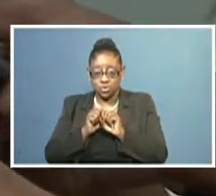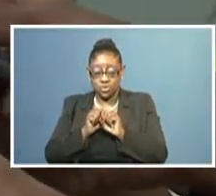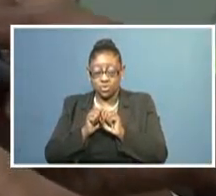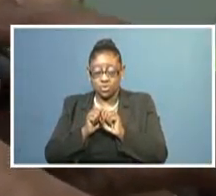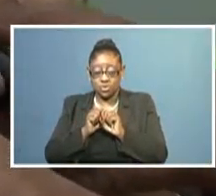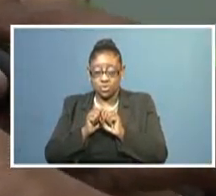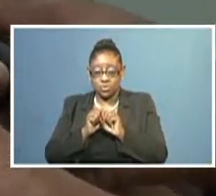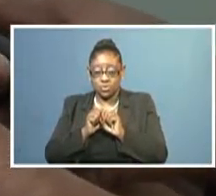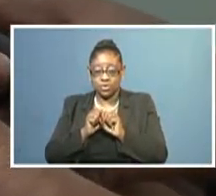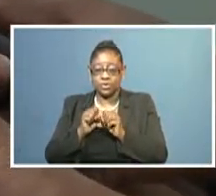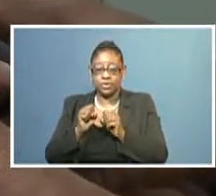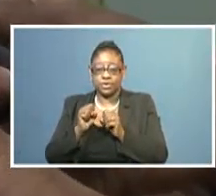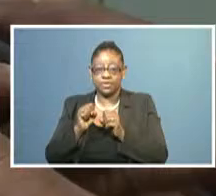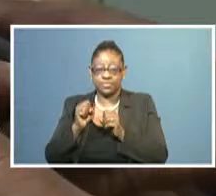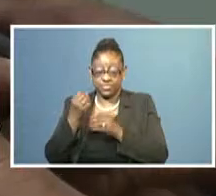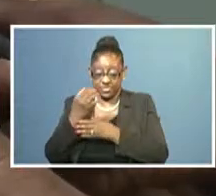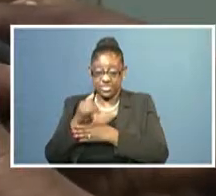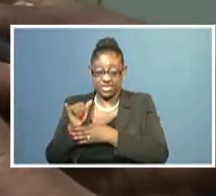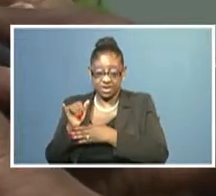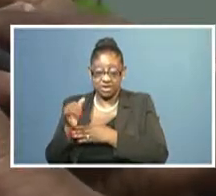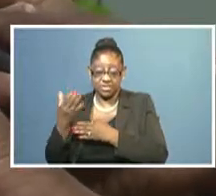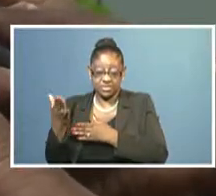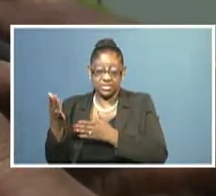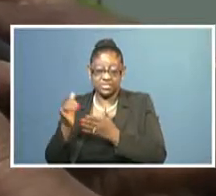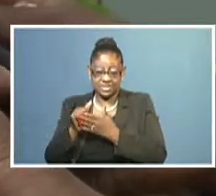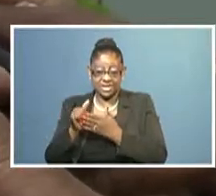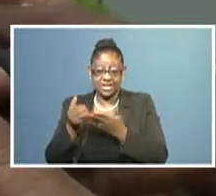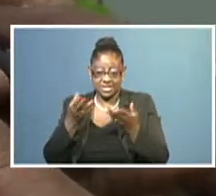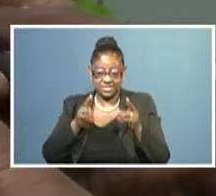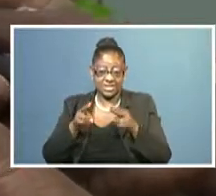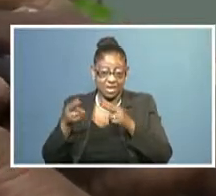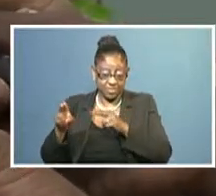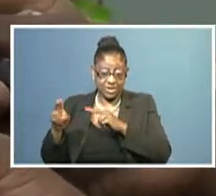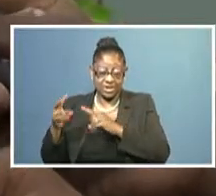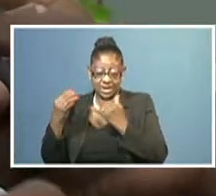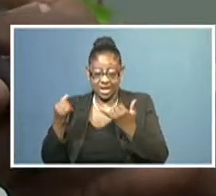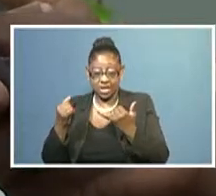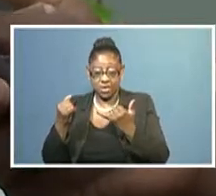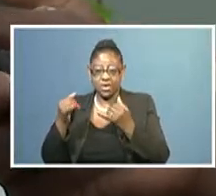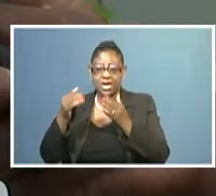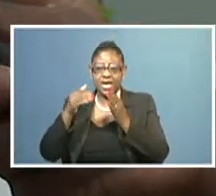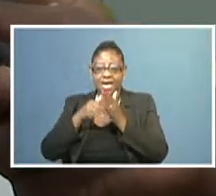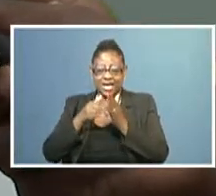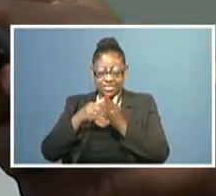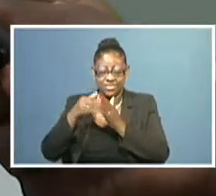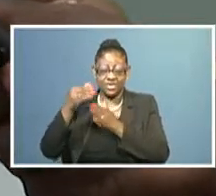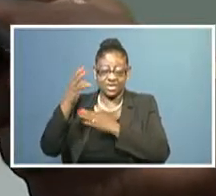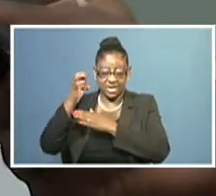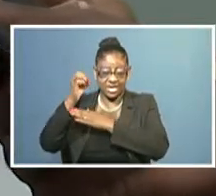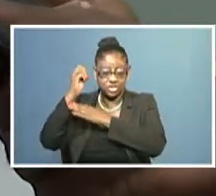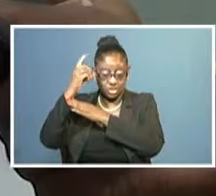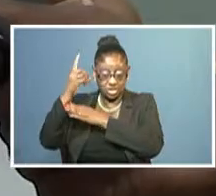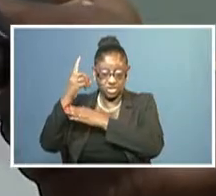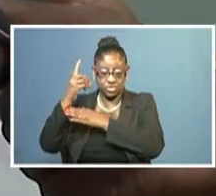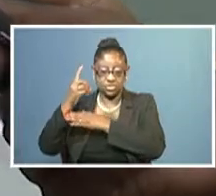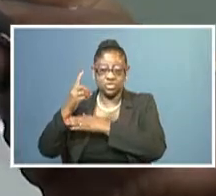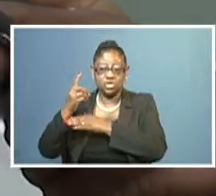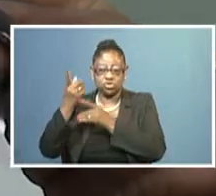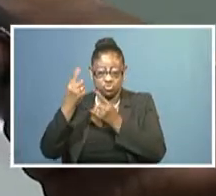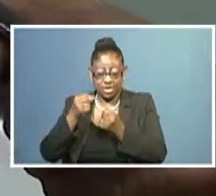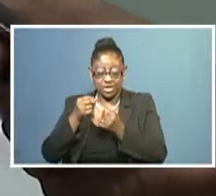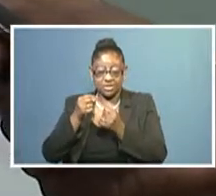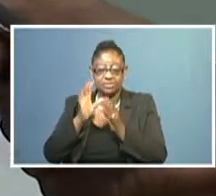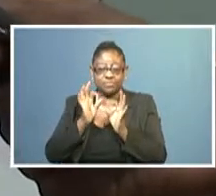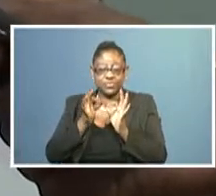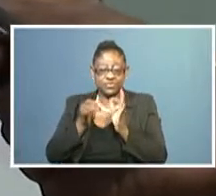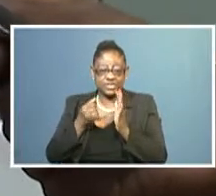those are other agencies that are involved with part of that process, and the Ministry of Education is trying to see if we can hurry that along.